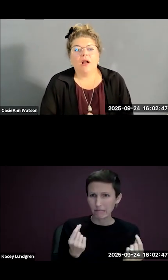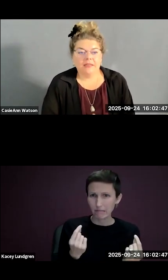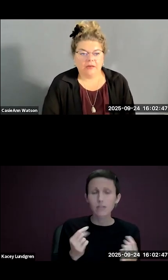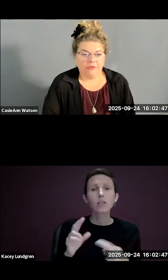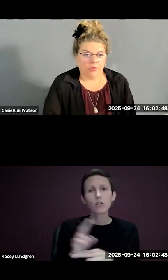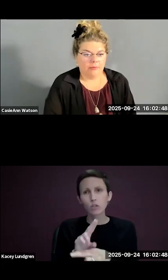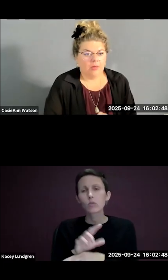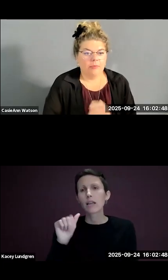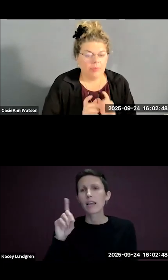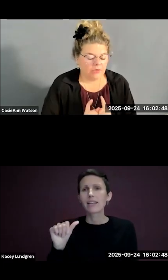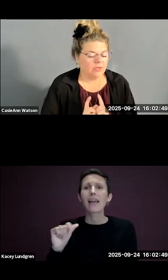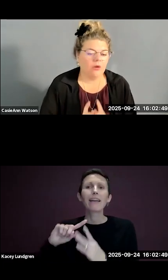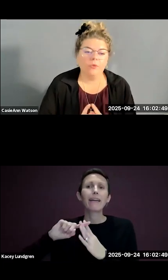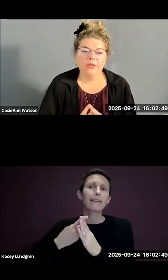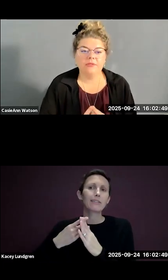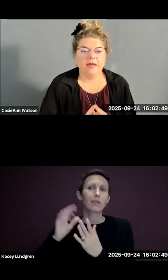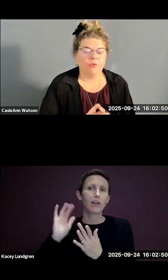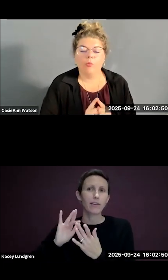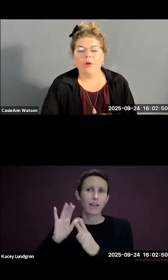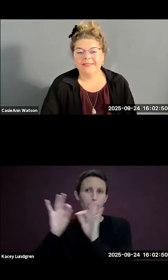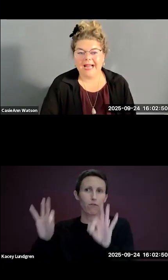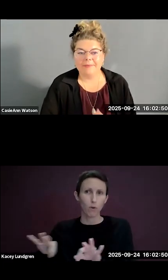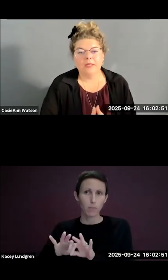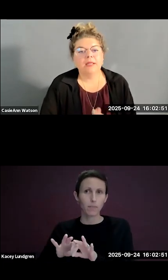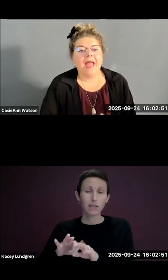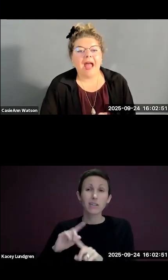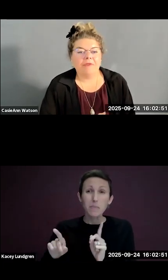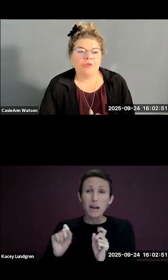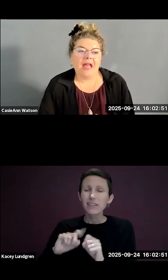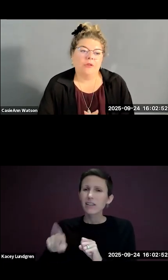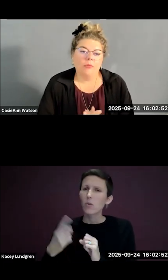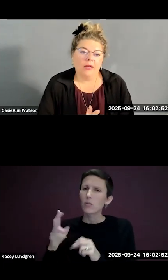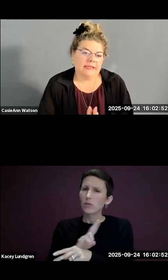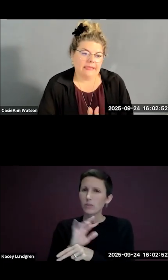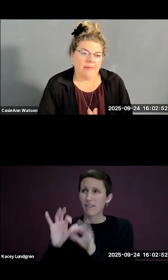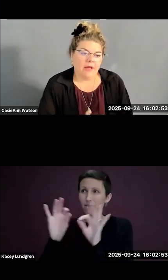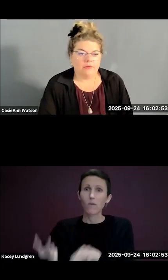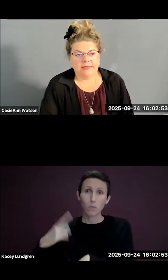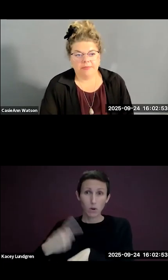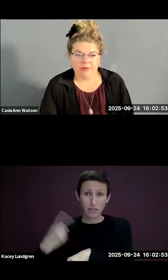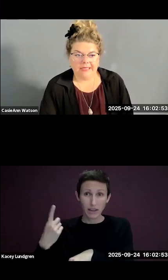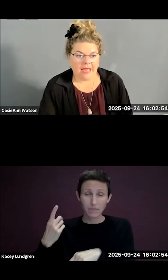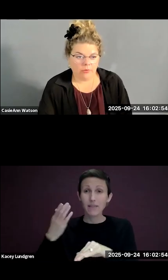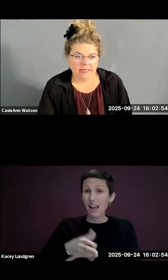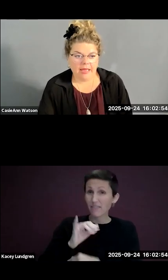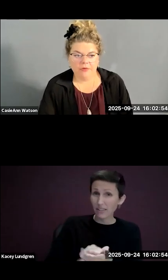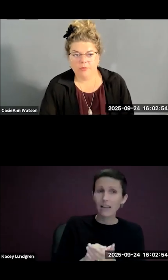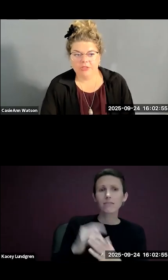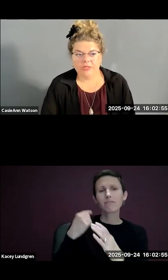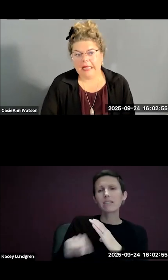ADA initial contact form, but you can only use that form one time. After that, you must email